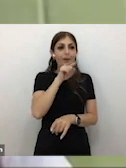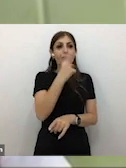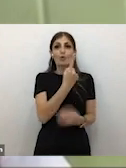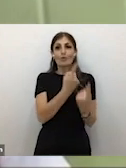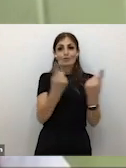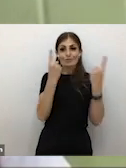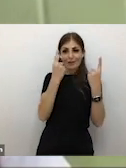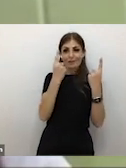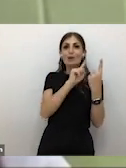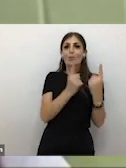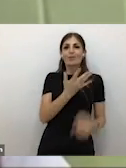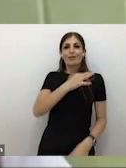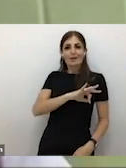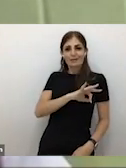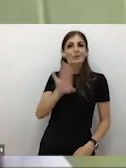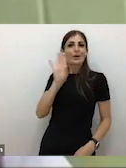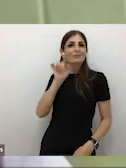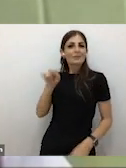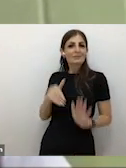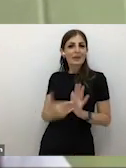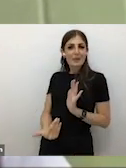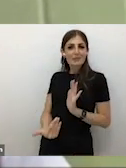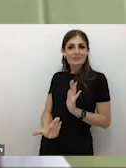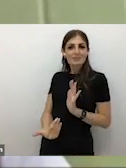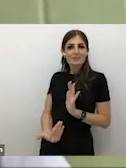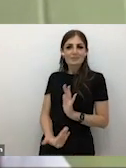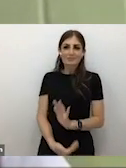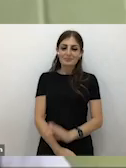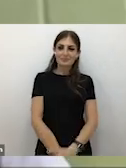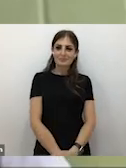your leadership development, and we'll hear from them now.